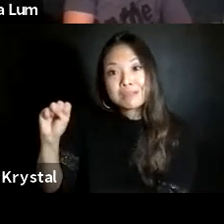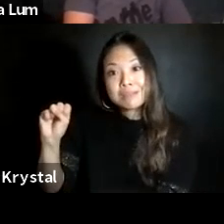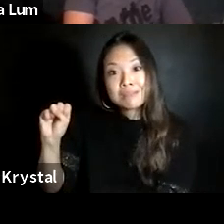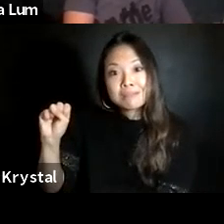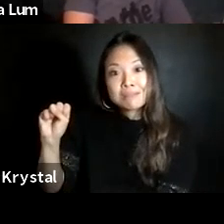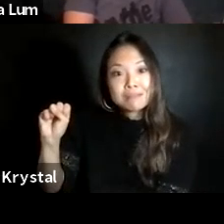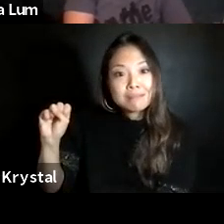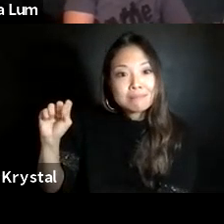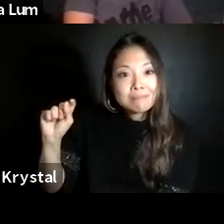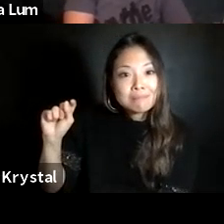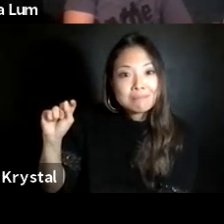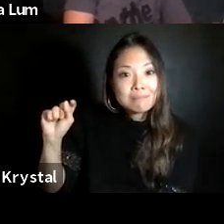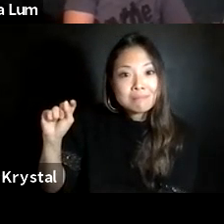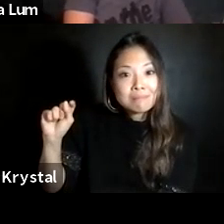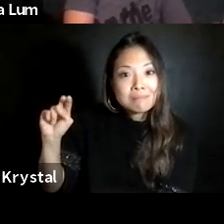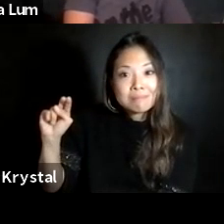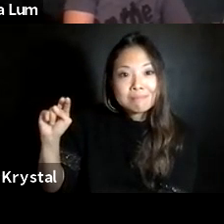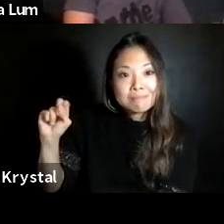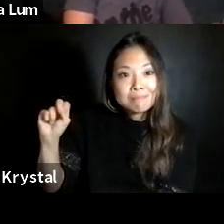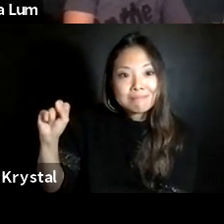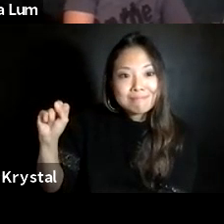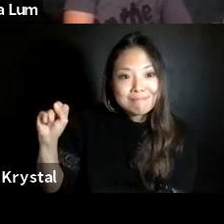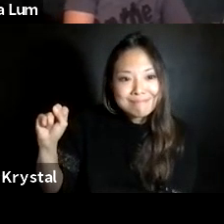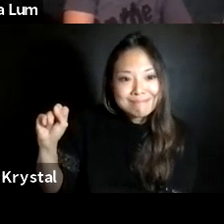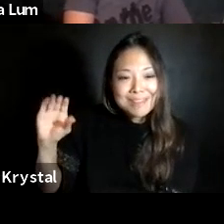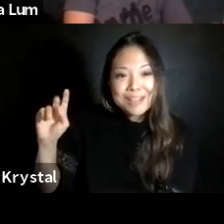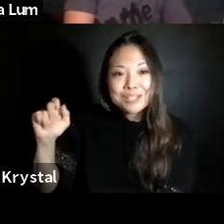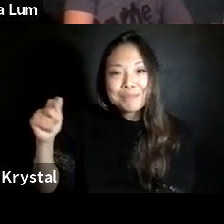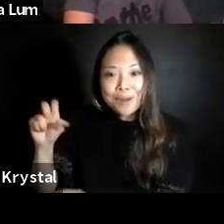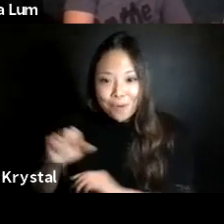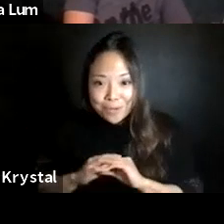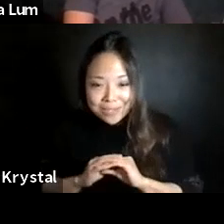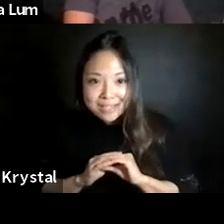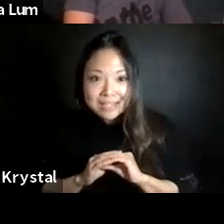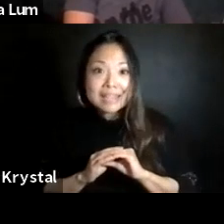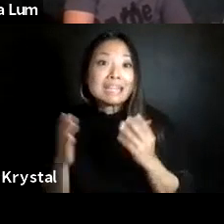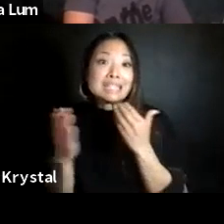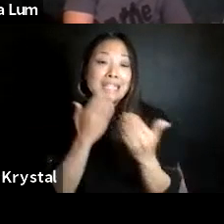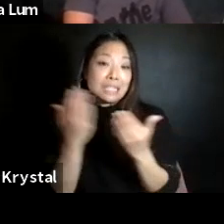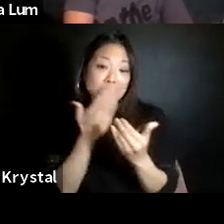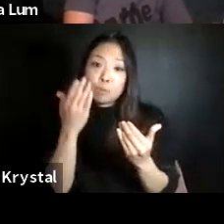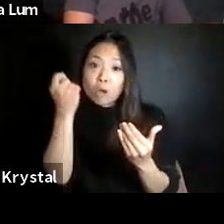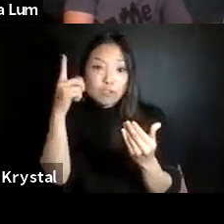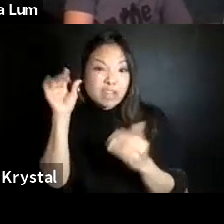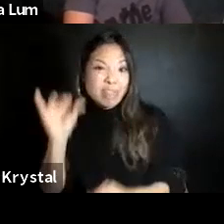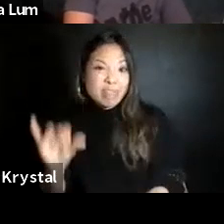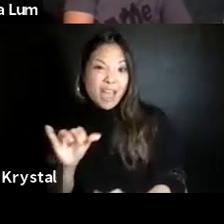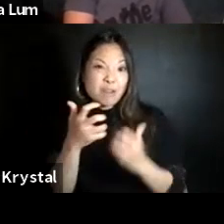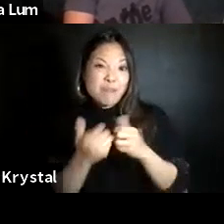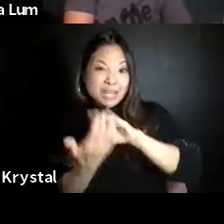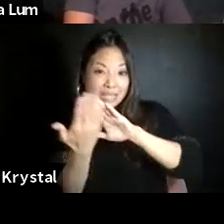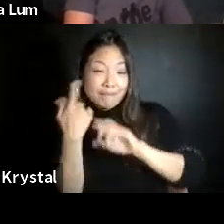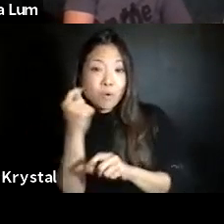be a potential easy to understand mechanism for fall 22 to potentially